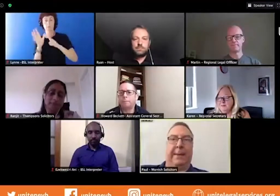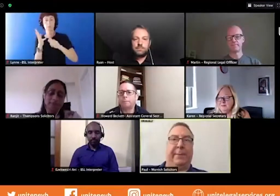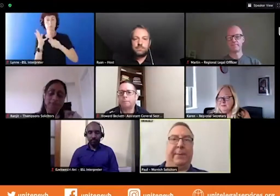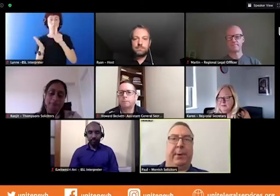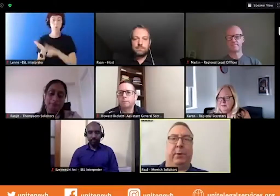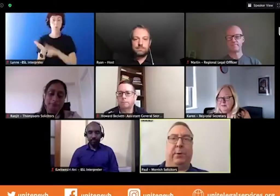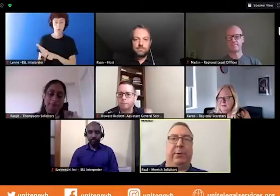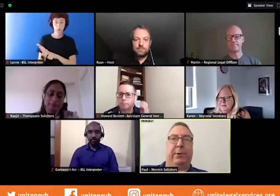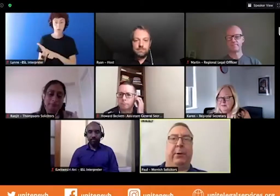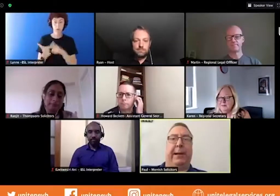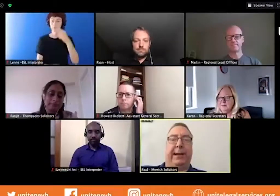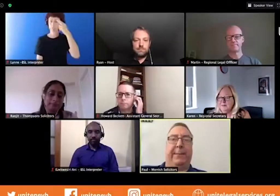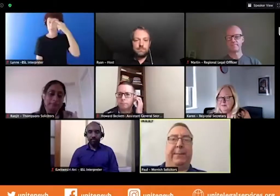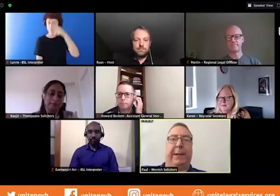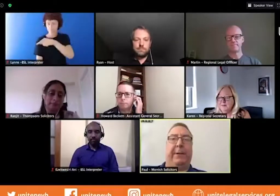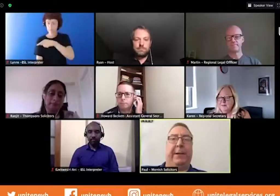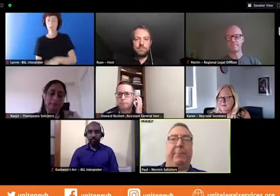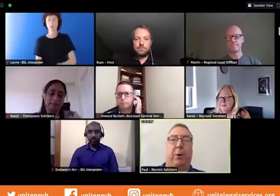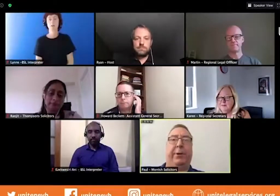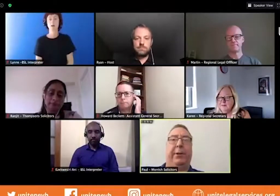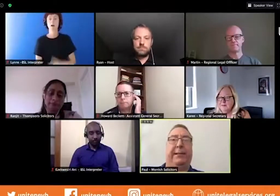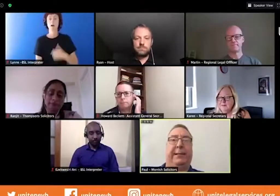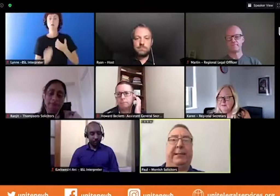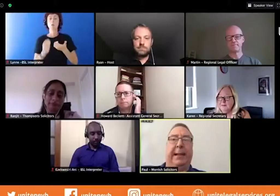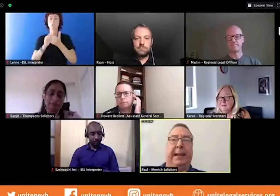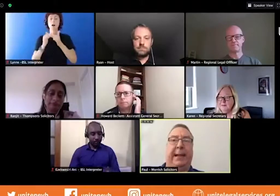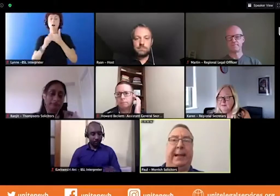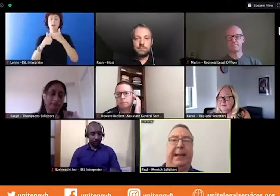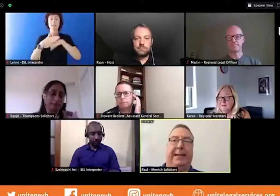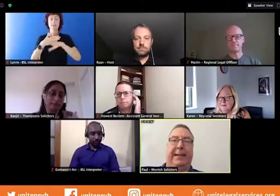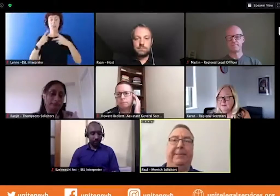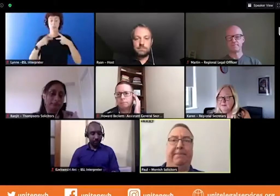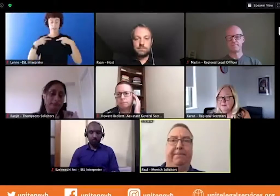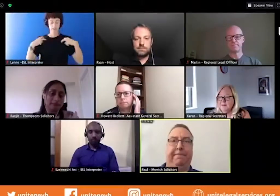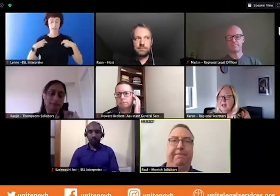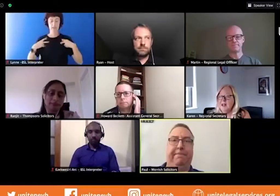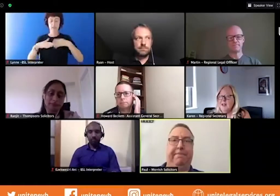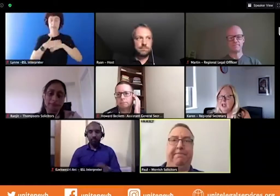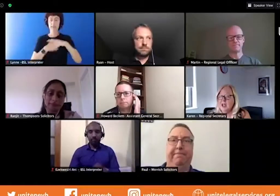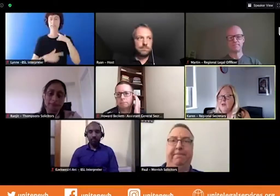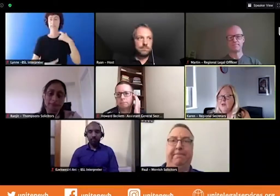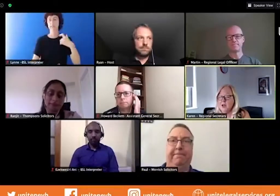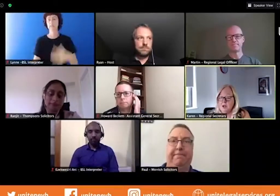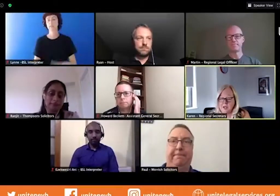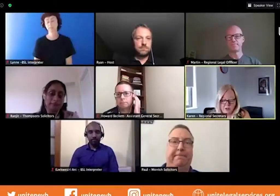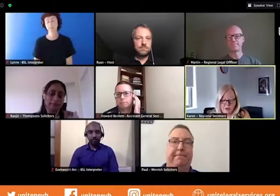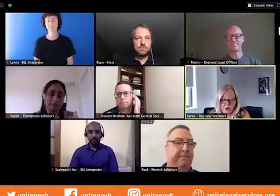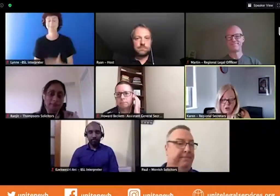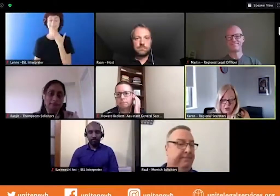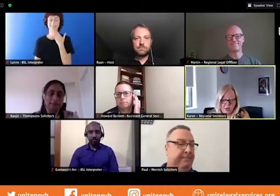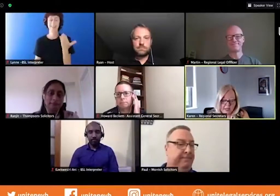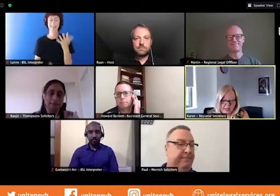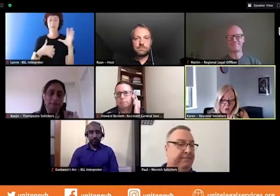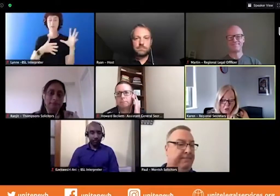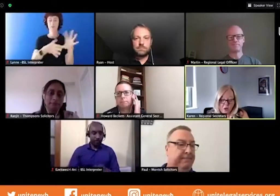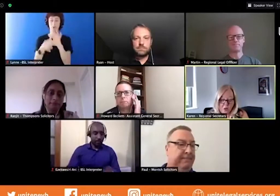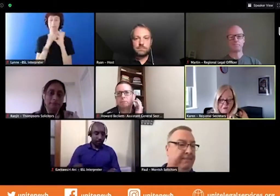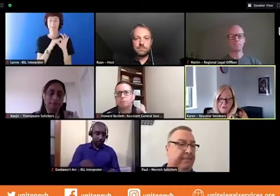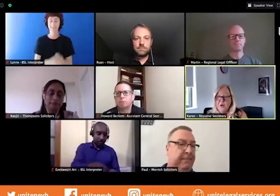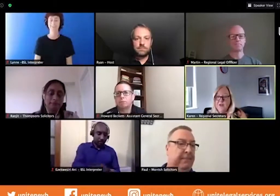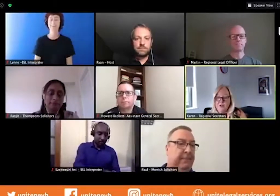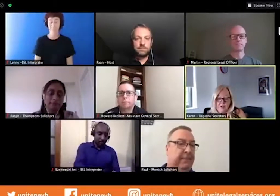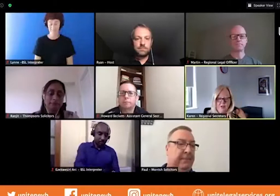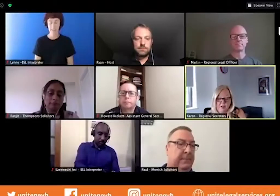my name's Paul Scholey. I'm a partner at Morrish Solicitors in Leeds. And thank you all for joining us. So let's go on to our